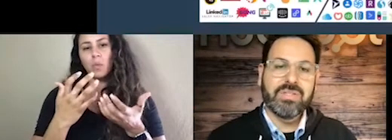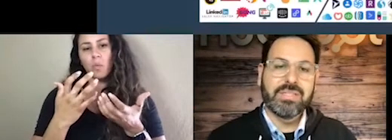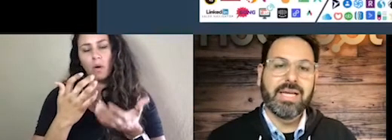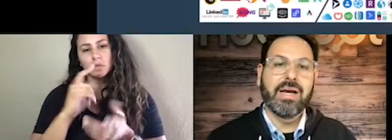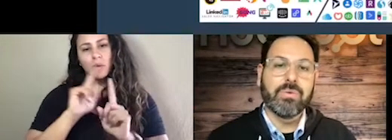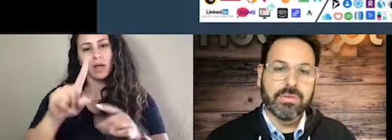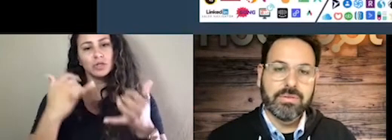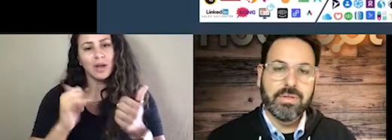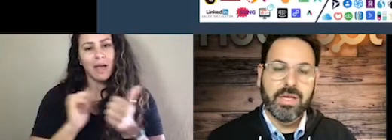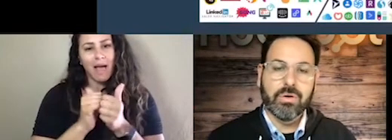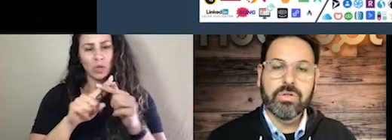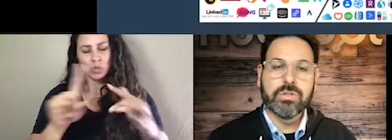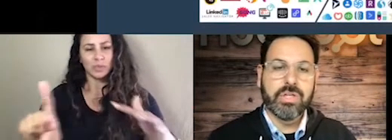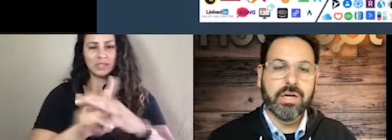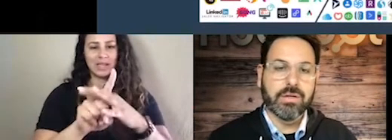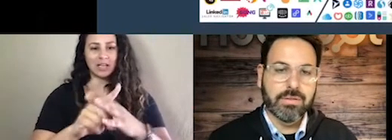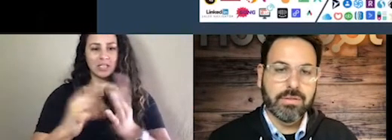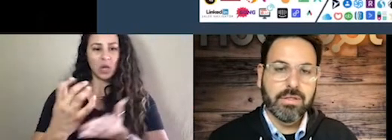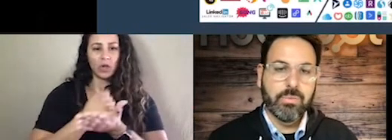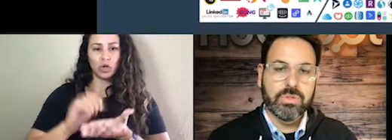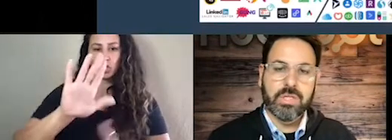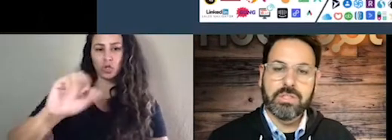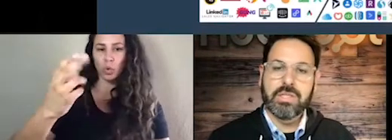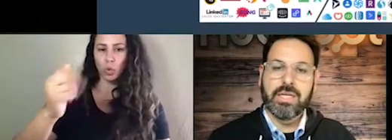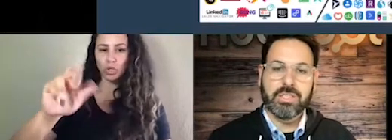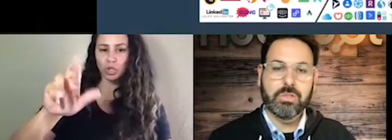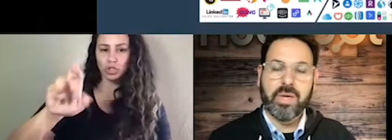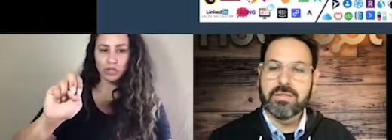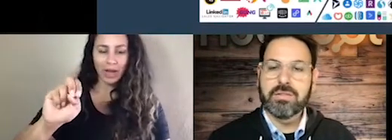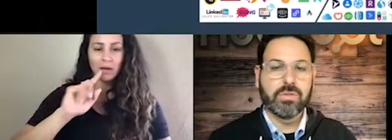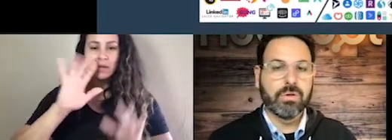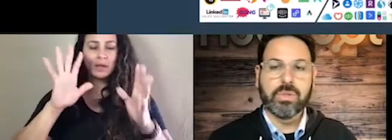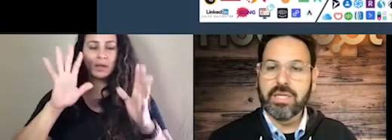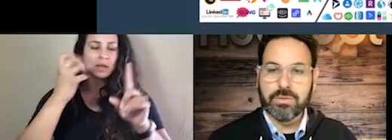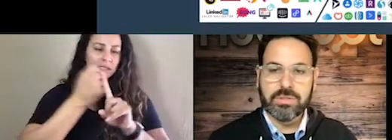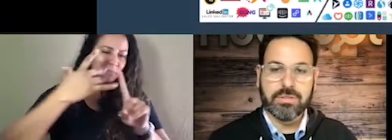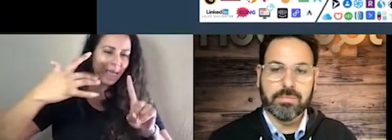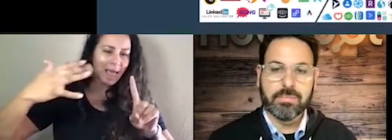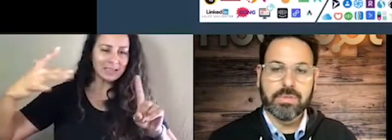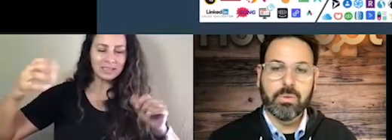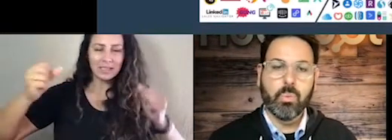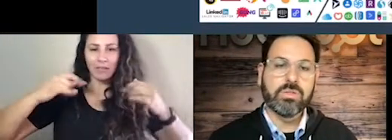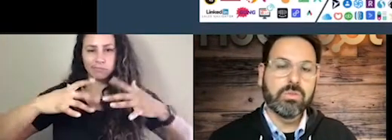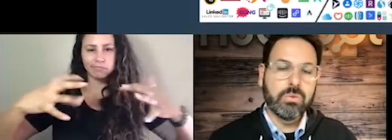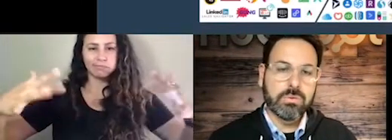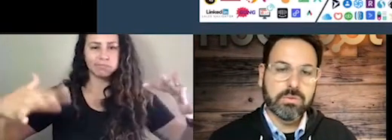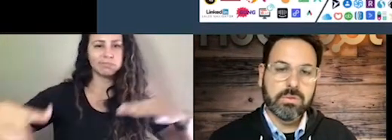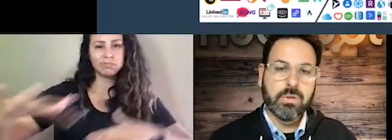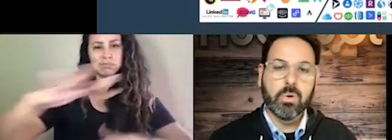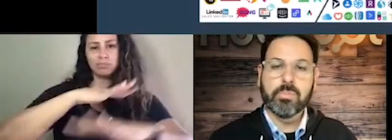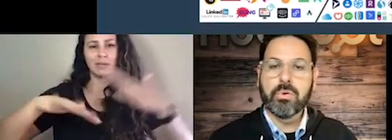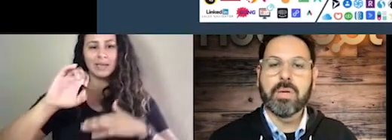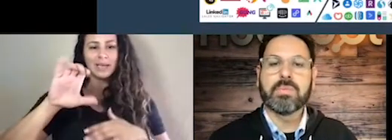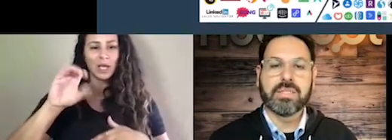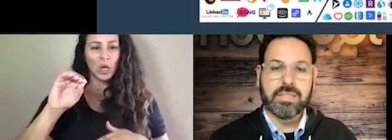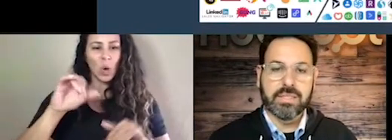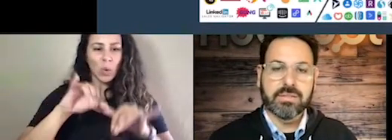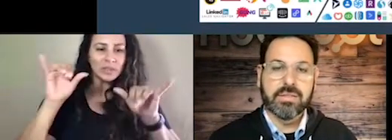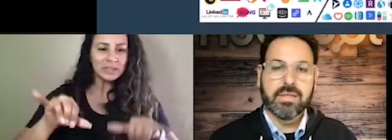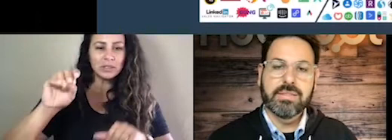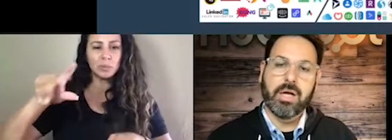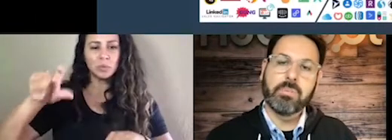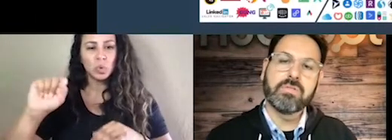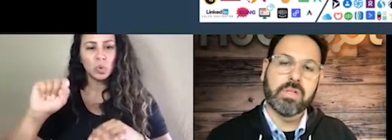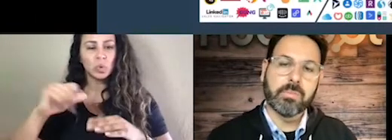how to stand out and earn your share. With such an expansive and growing ecosystem, what tools or programs